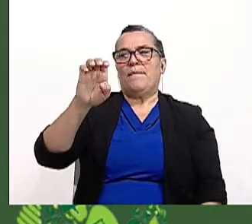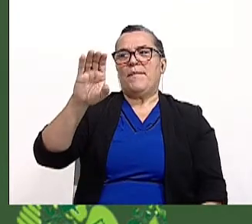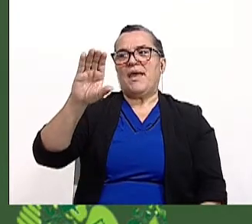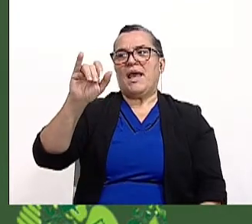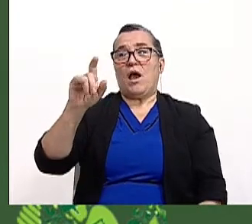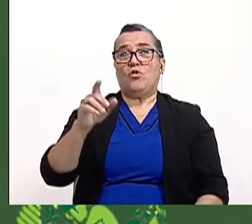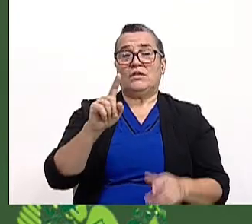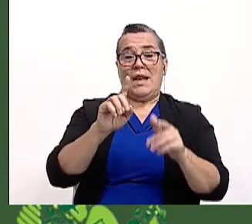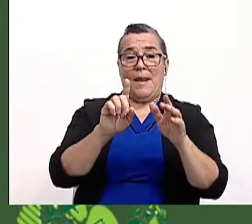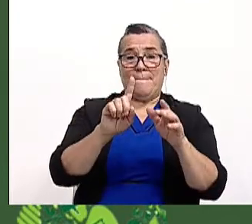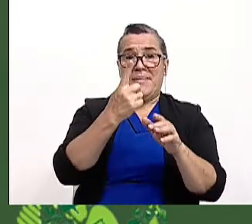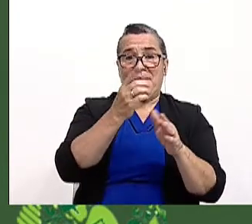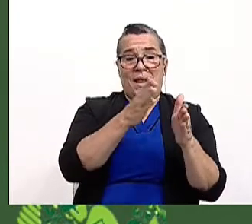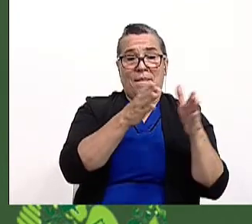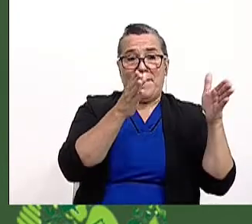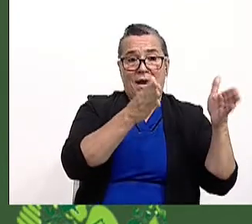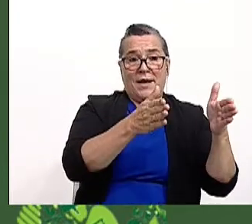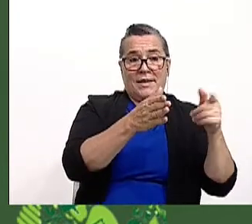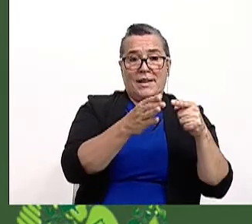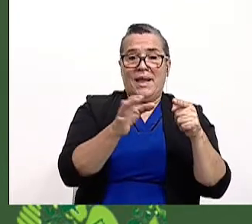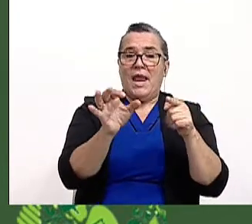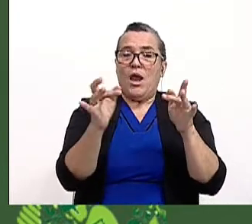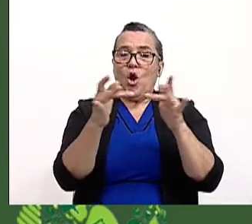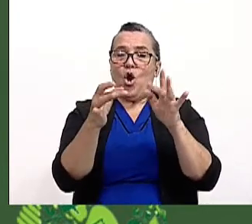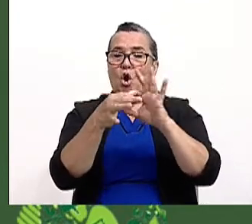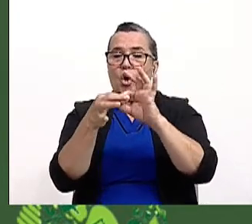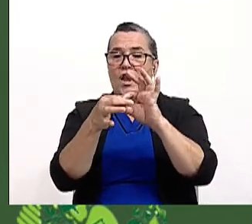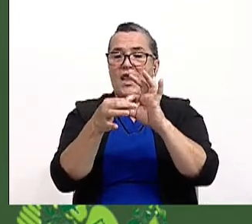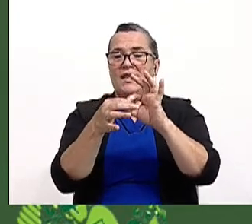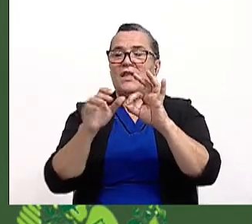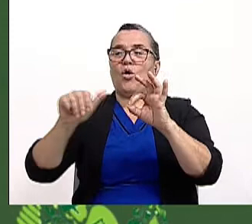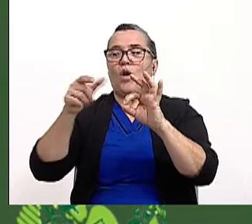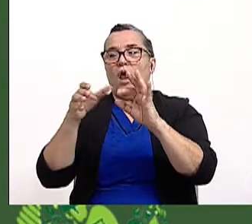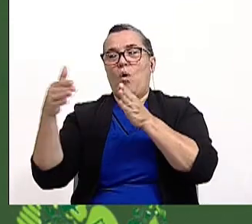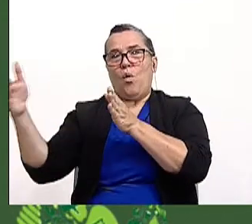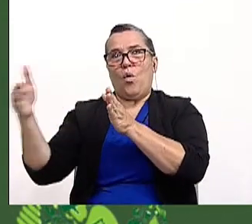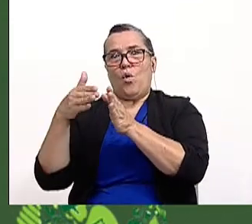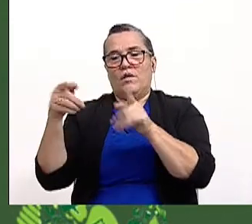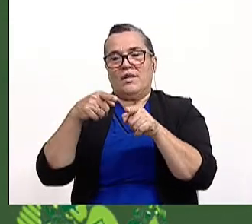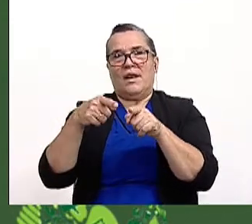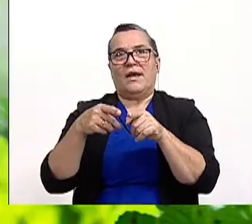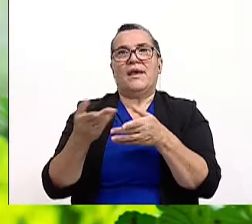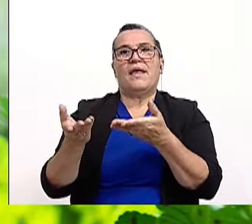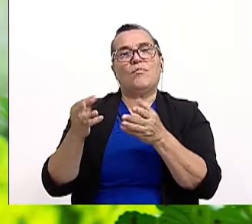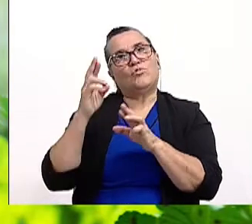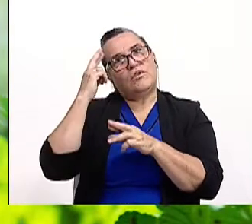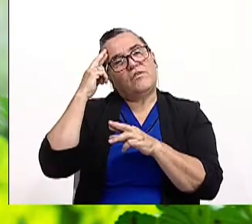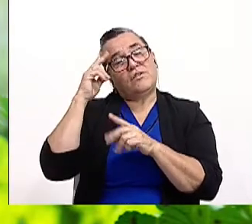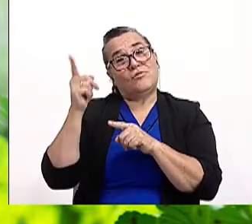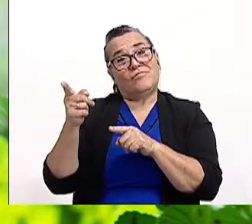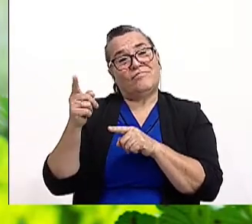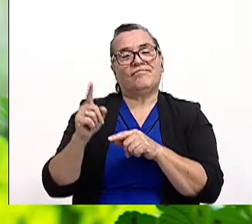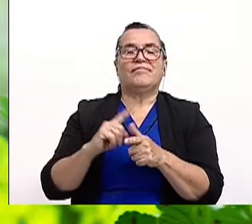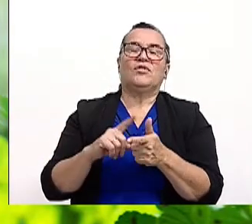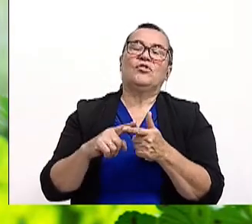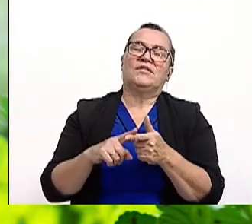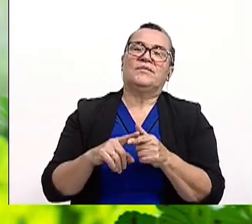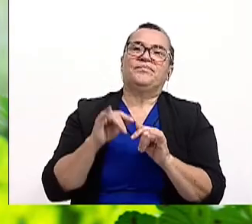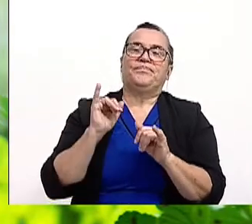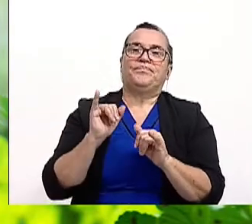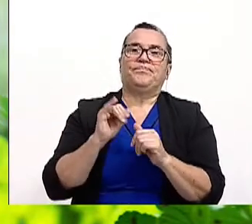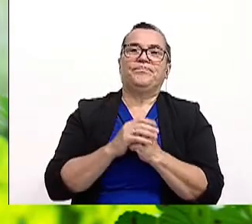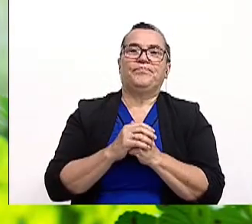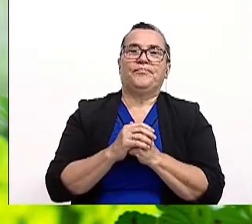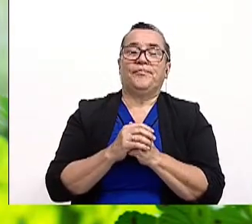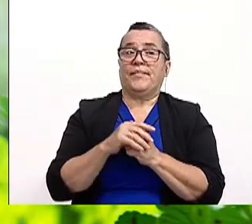of the sentence to the second one in which we're giving a reason. Okay, very good. With